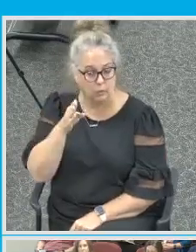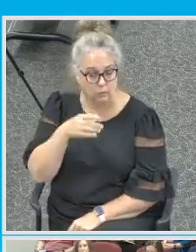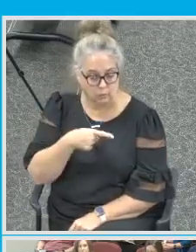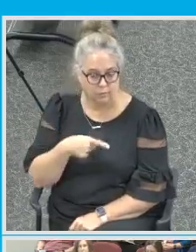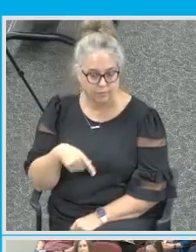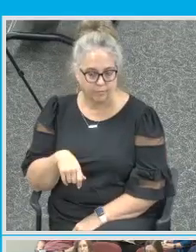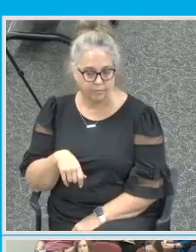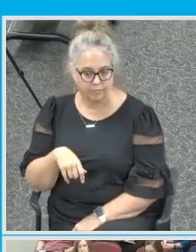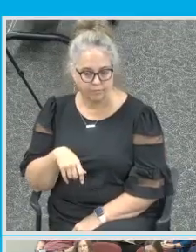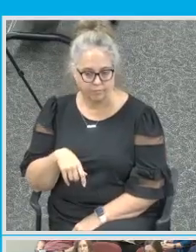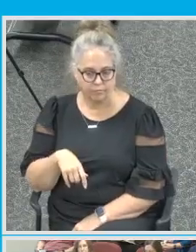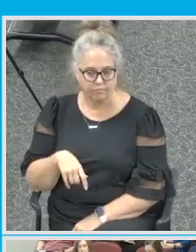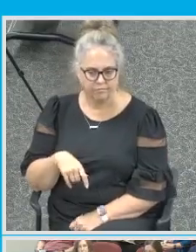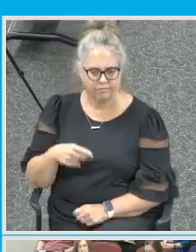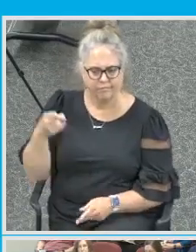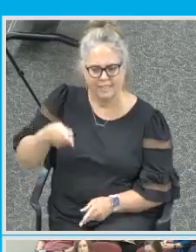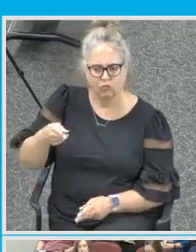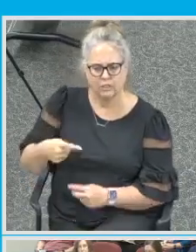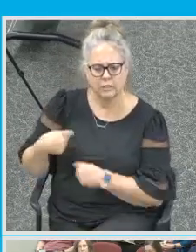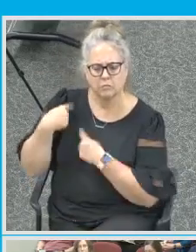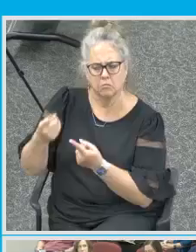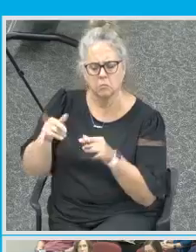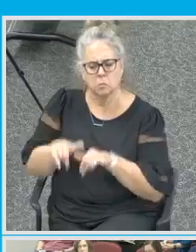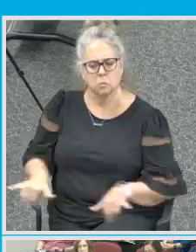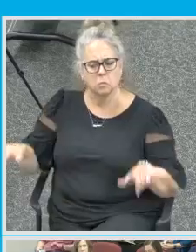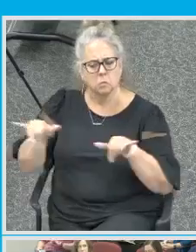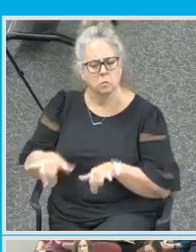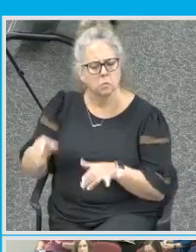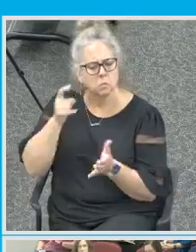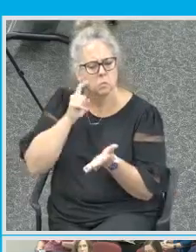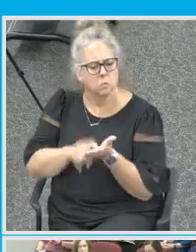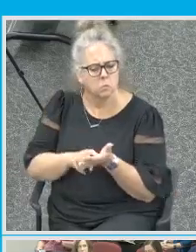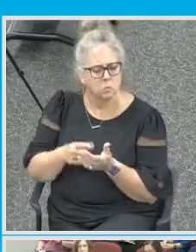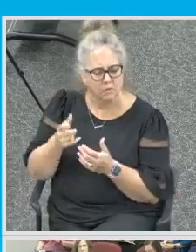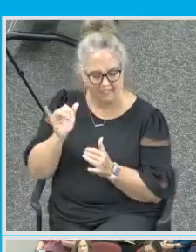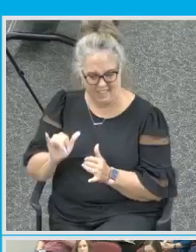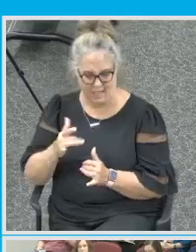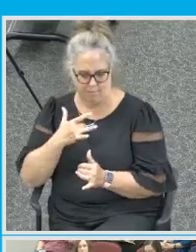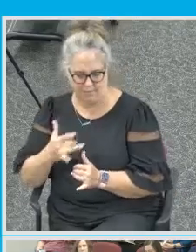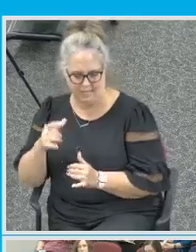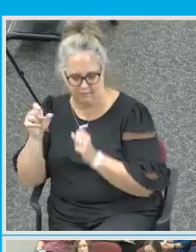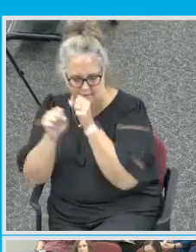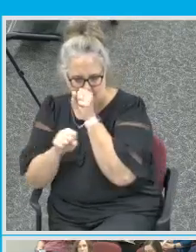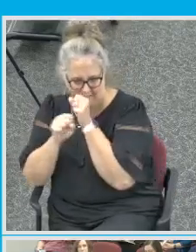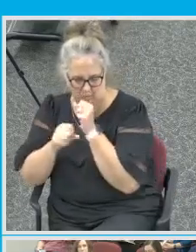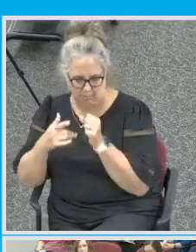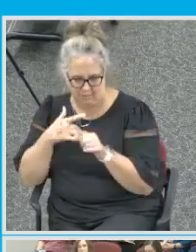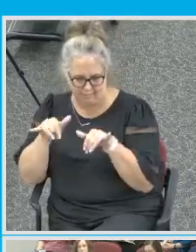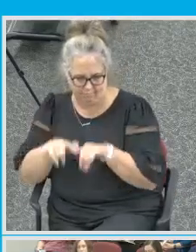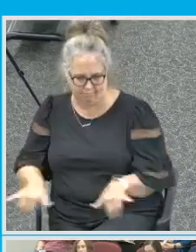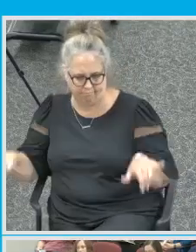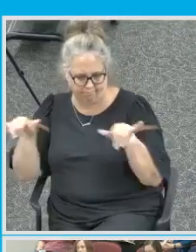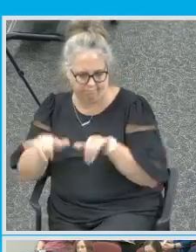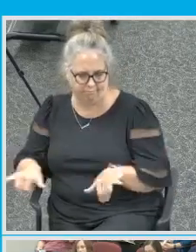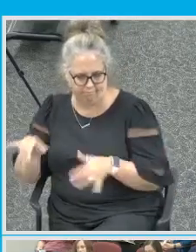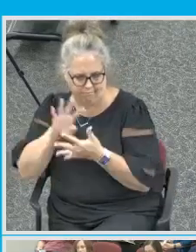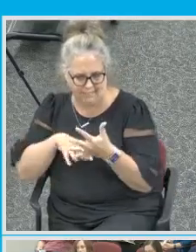of cases reported during those calendar weeks over the 5-year average. And so one thing that sort of stands out